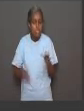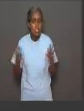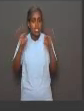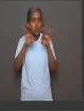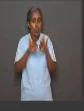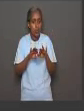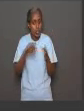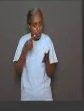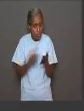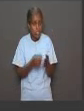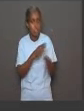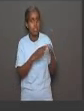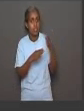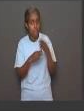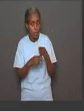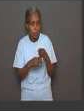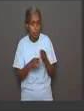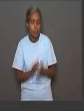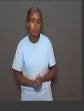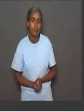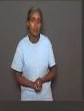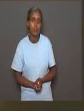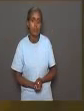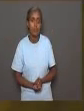the importance of this step?